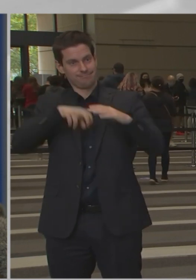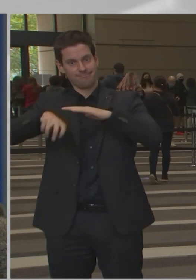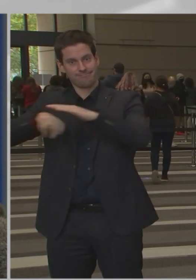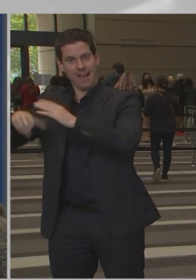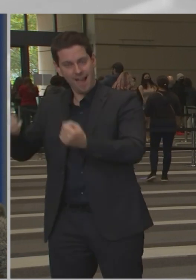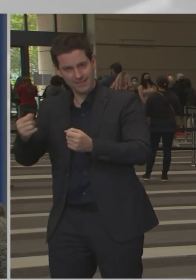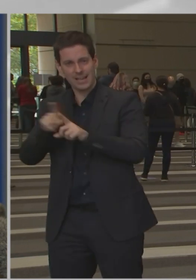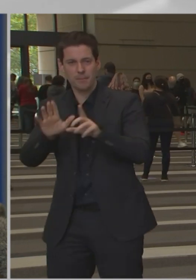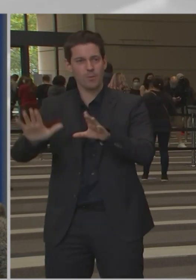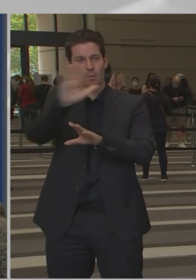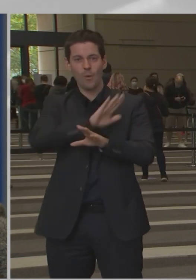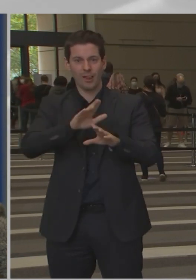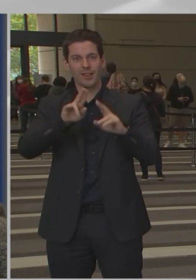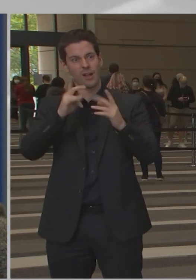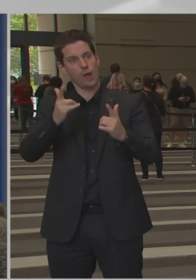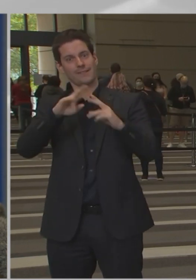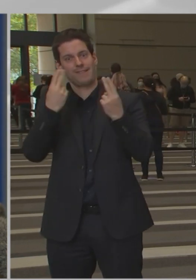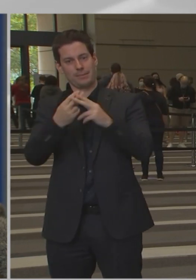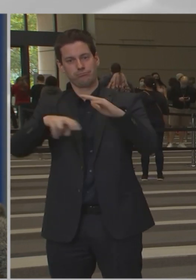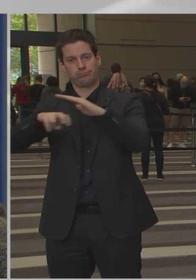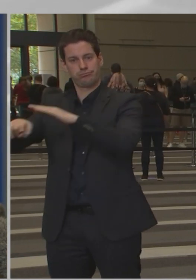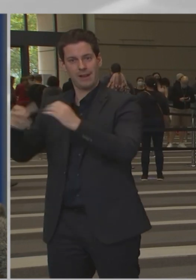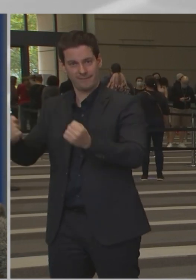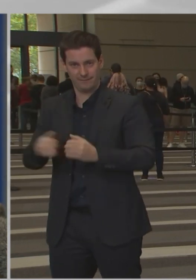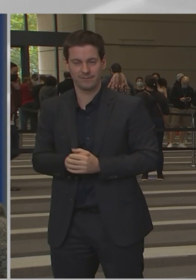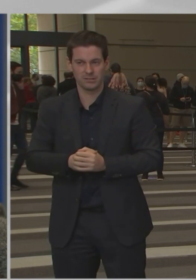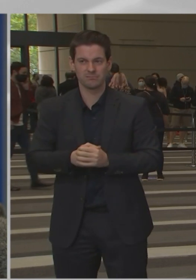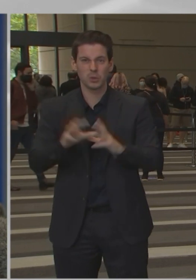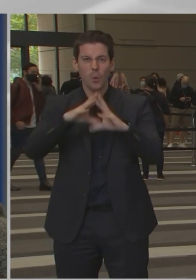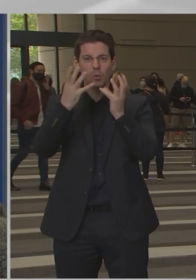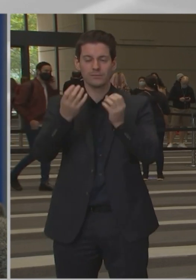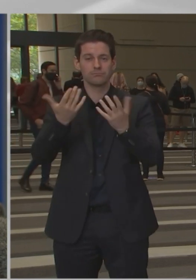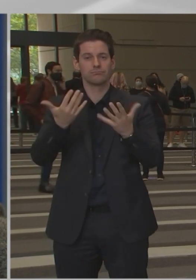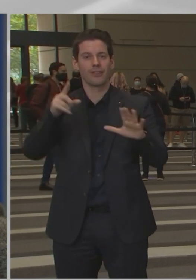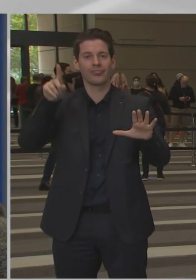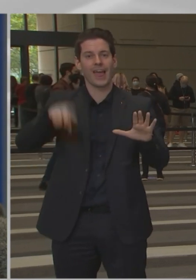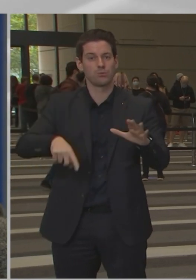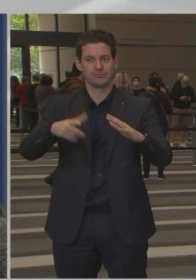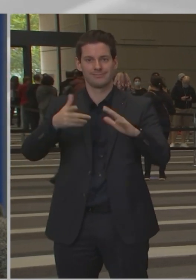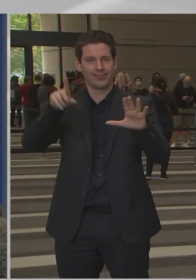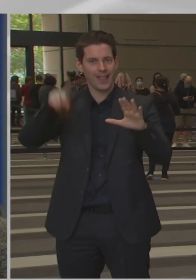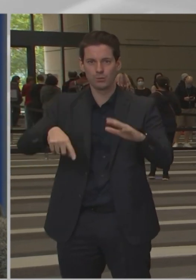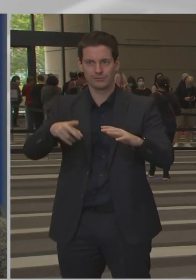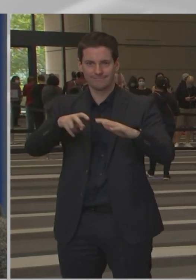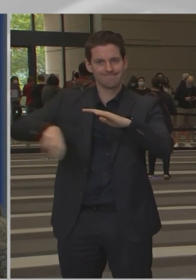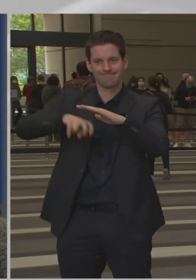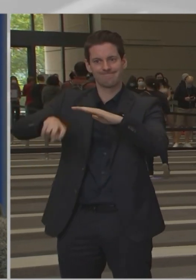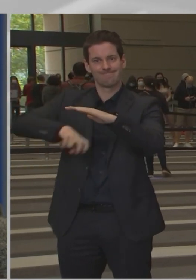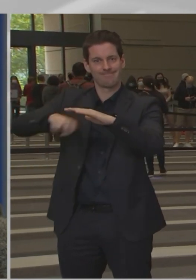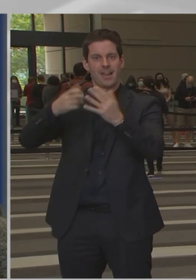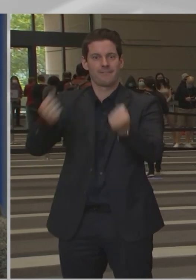people at the moment in home quarantine. Okay, so we have 156 active cases. We've had